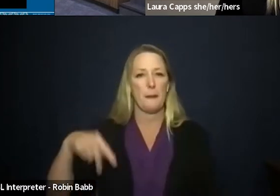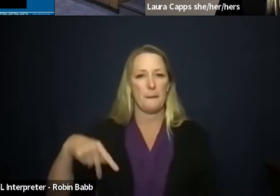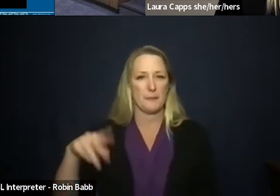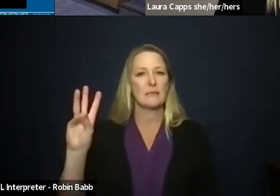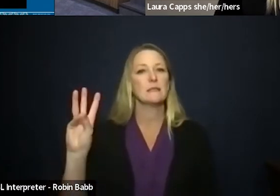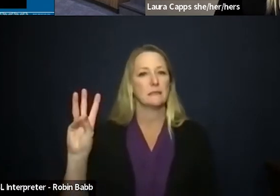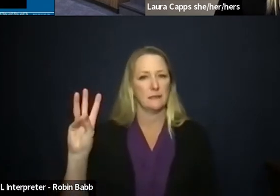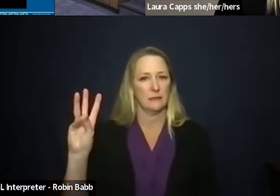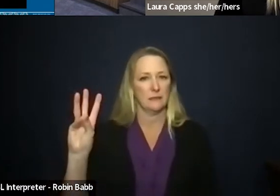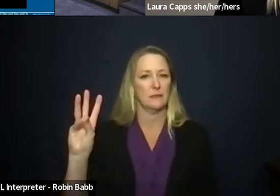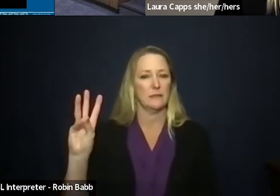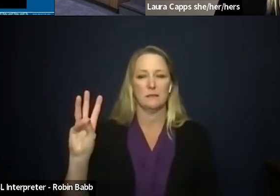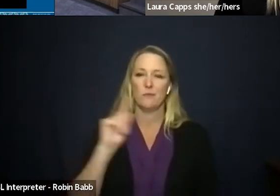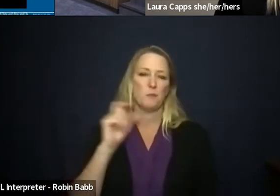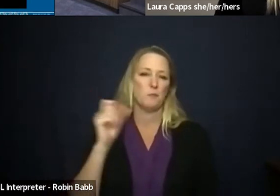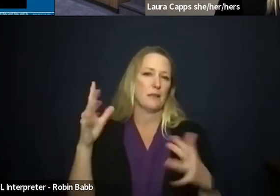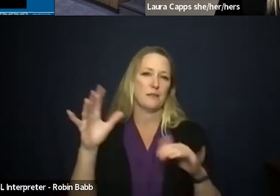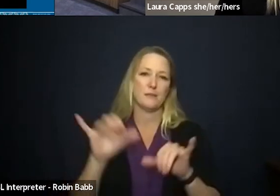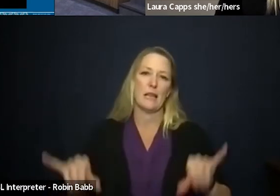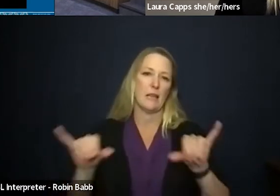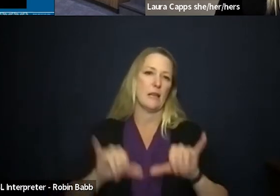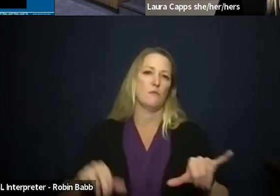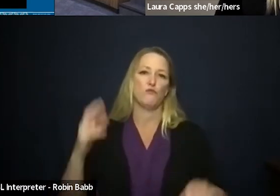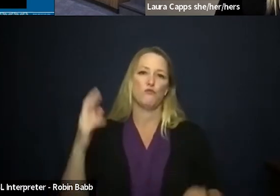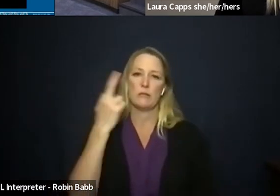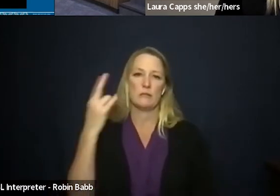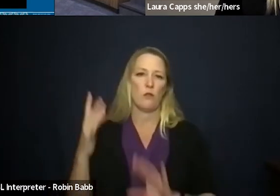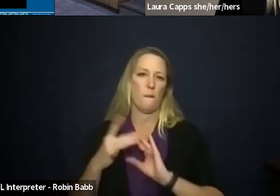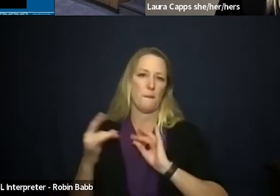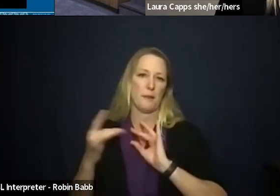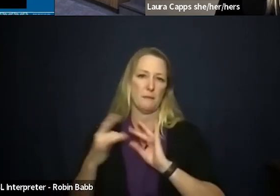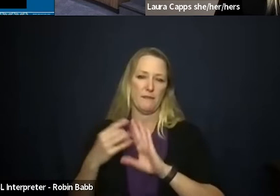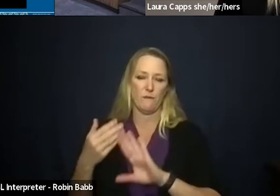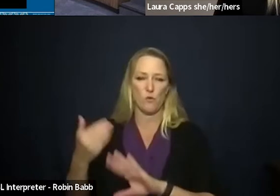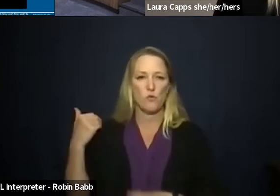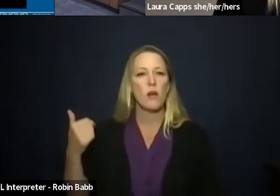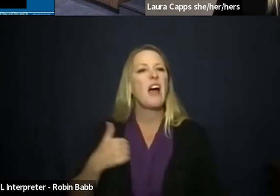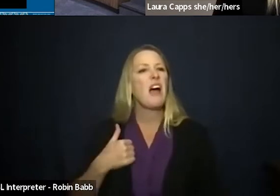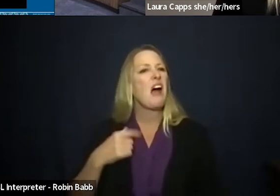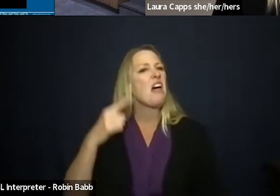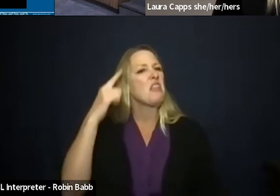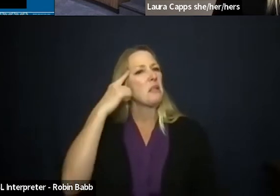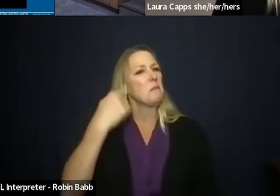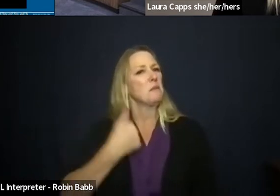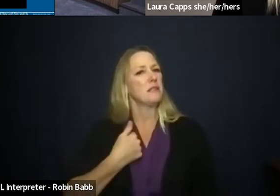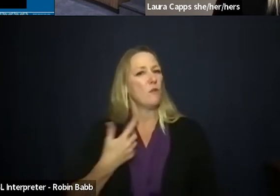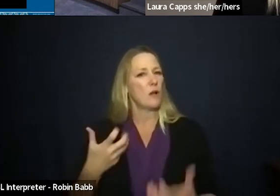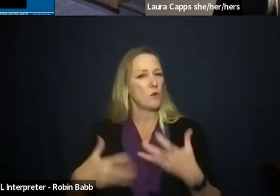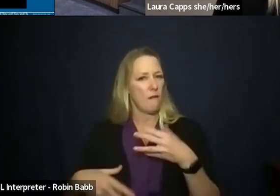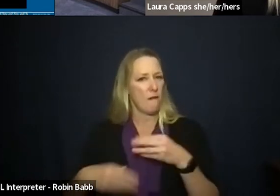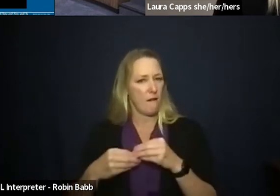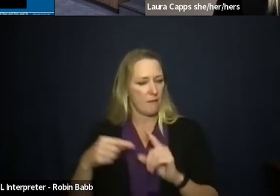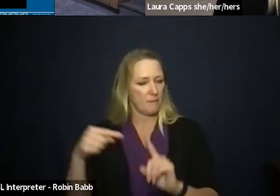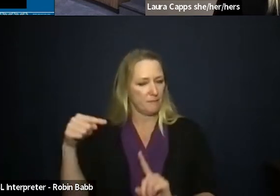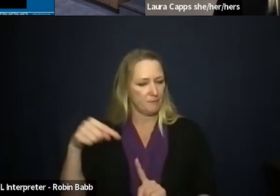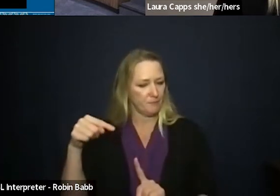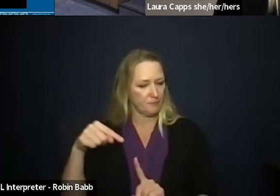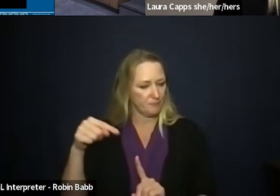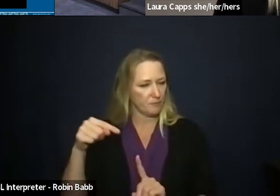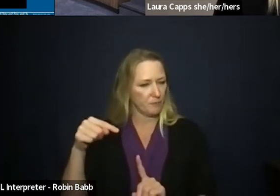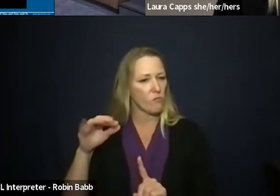for all the reasons that have been stated i think already i think i would like to add that um